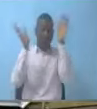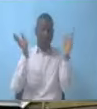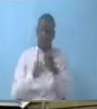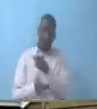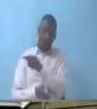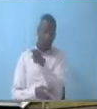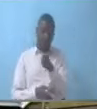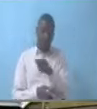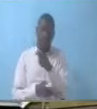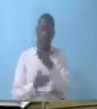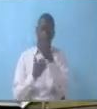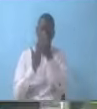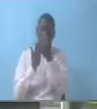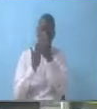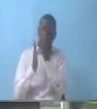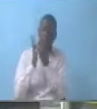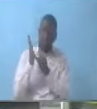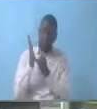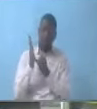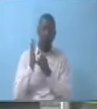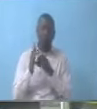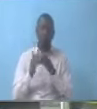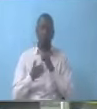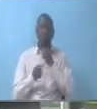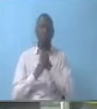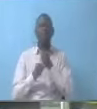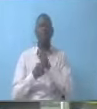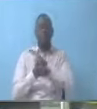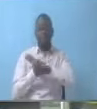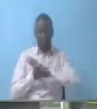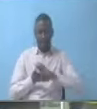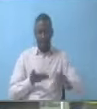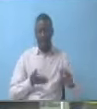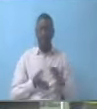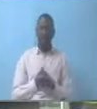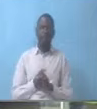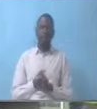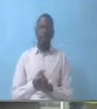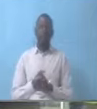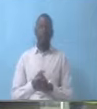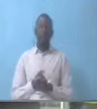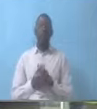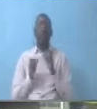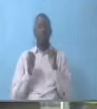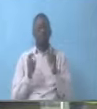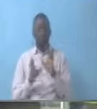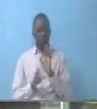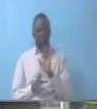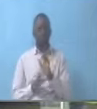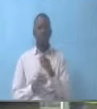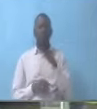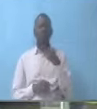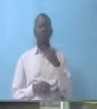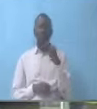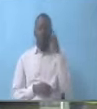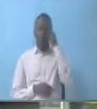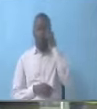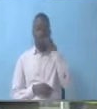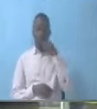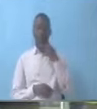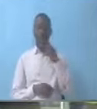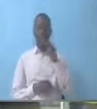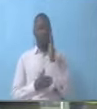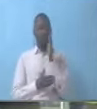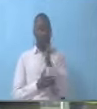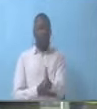conclusion. That is right. But for the purposes of transparency yes. and for the purposes of the public record